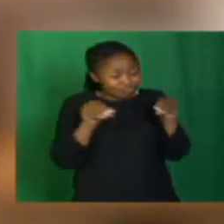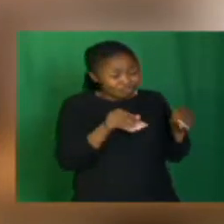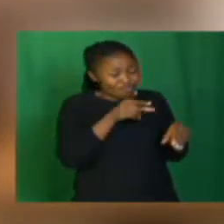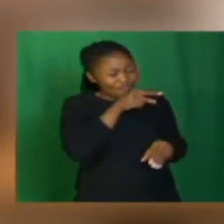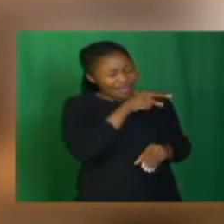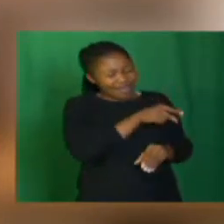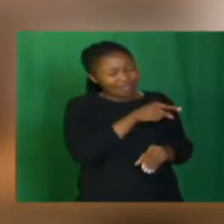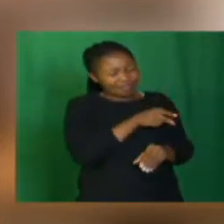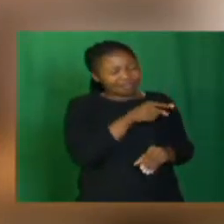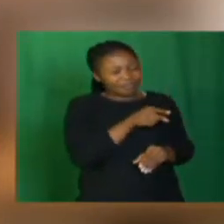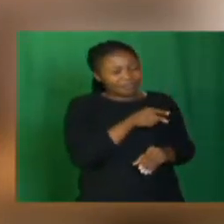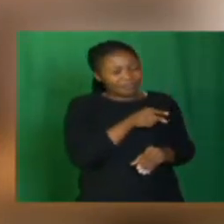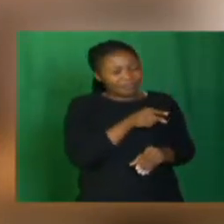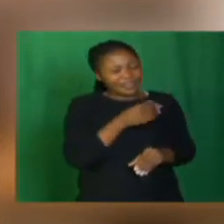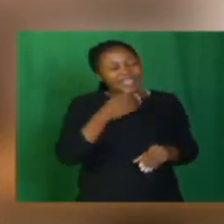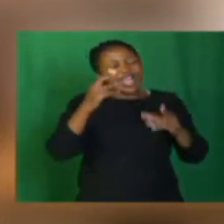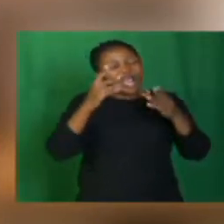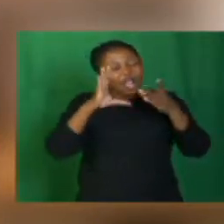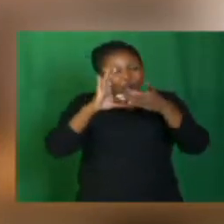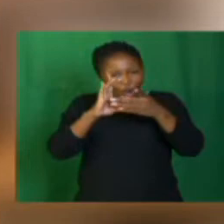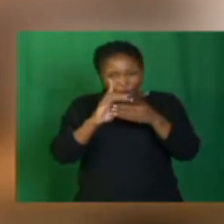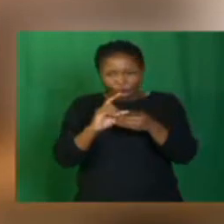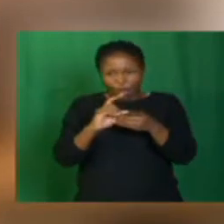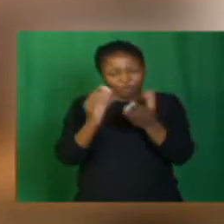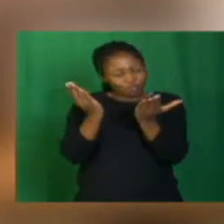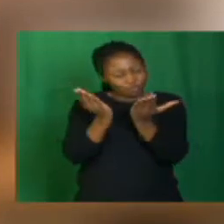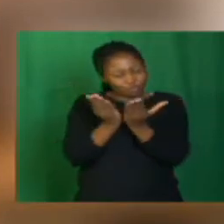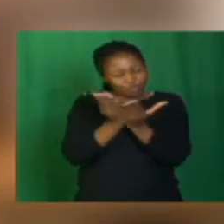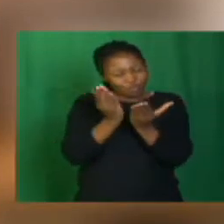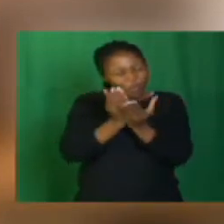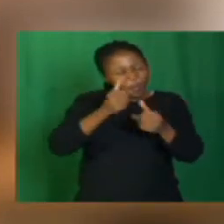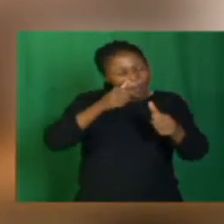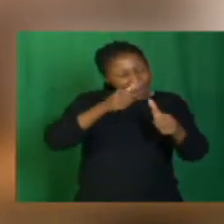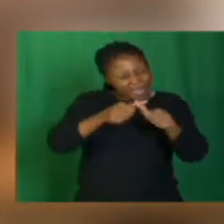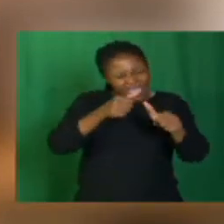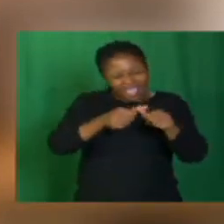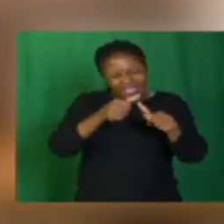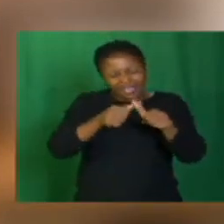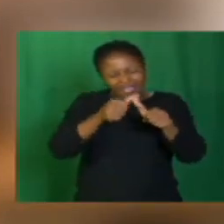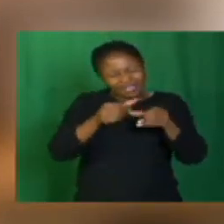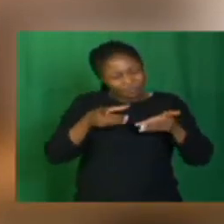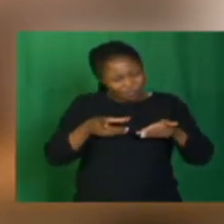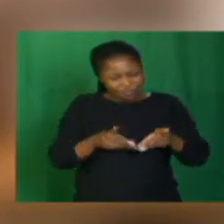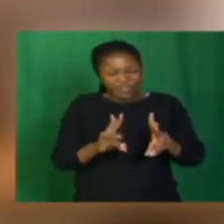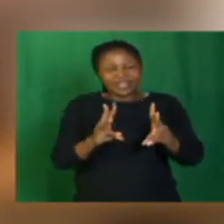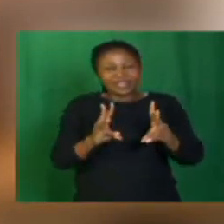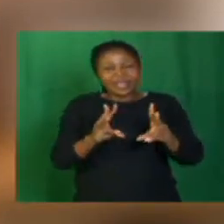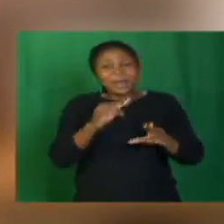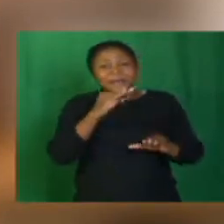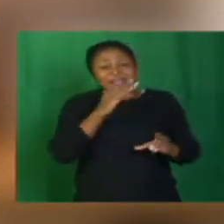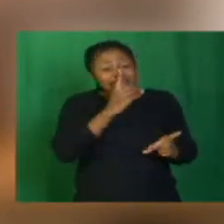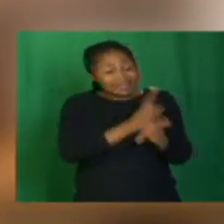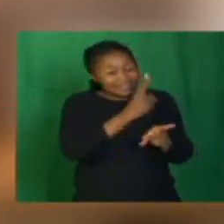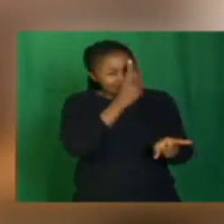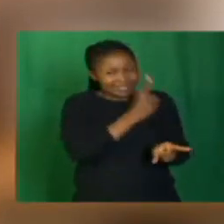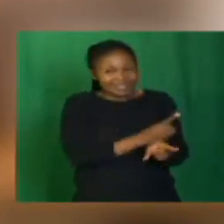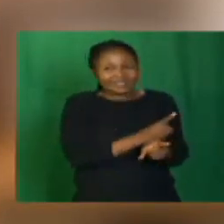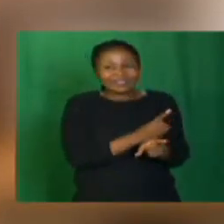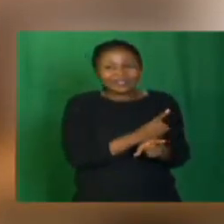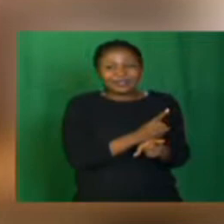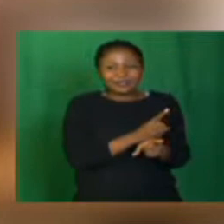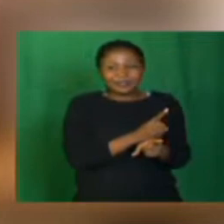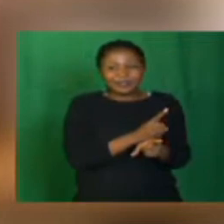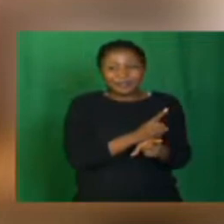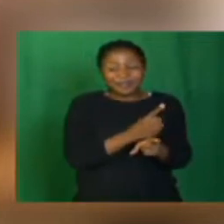am saying, do what? I'm saying, do what? Discuss. So they want a presentation, an